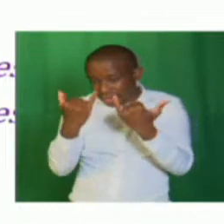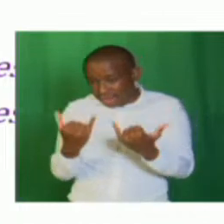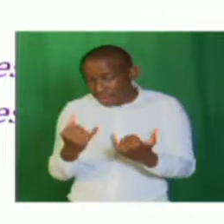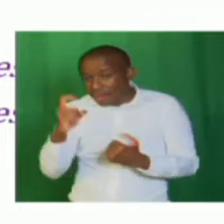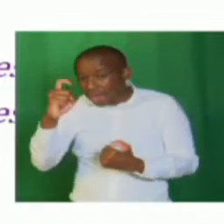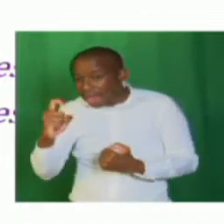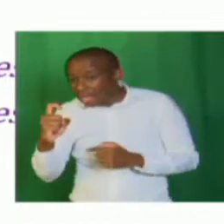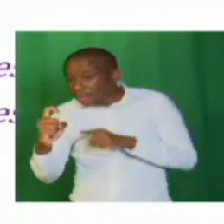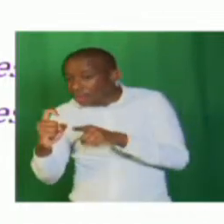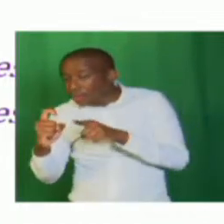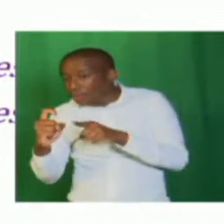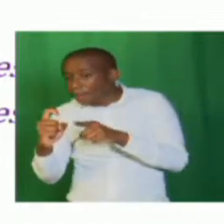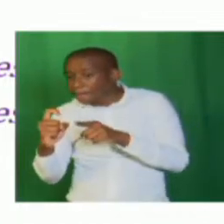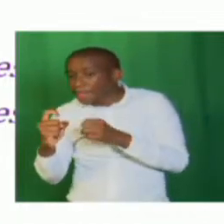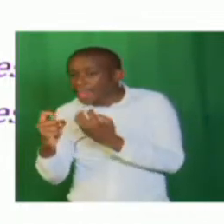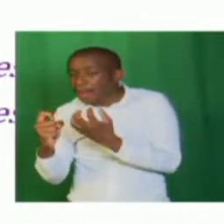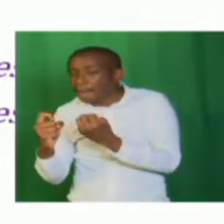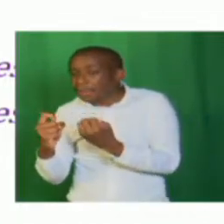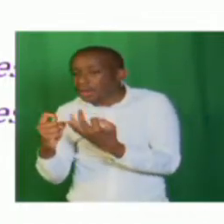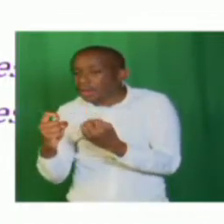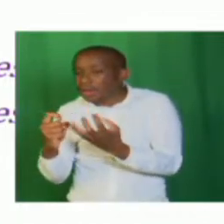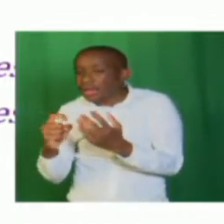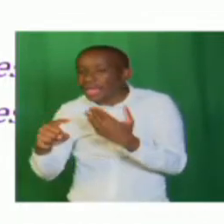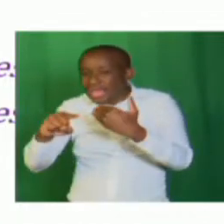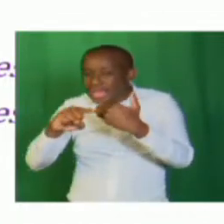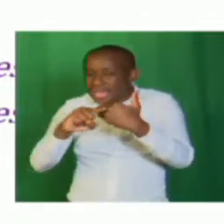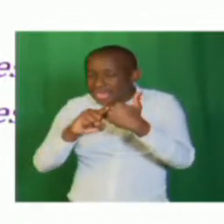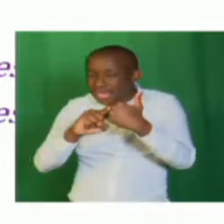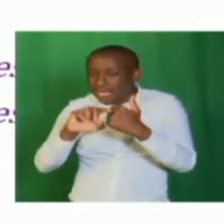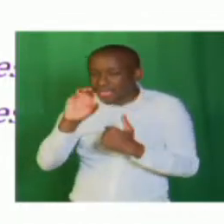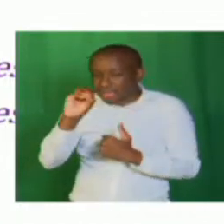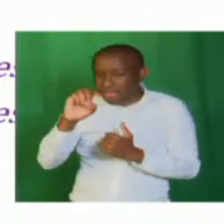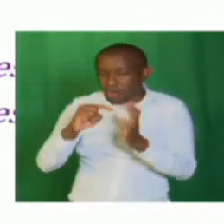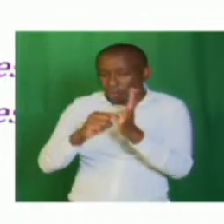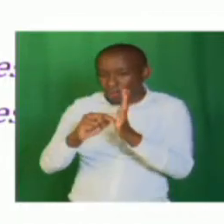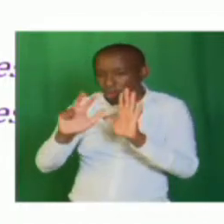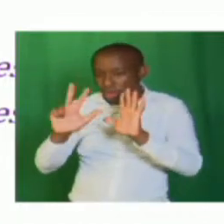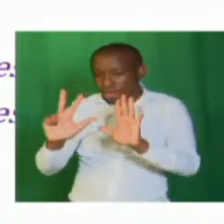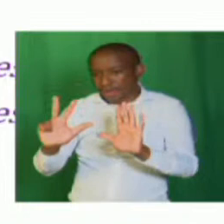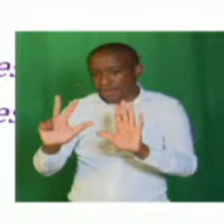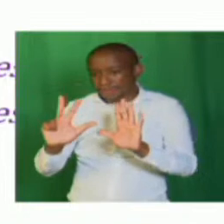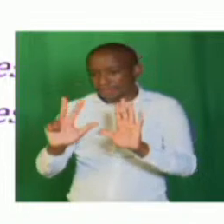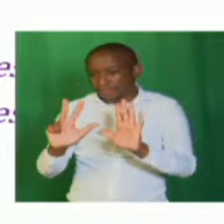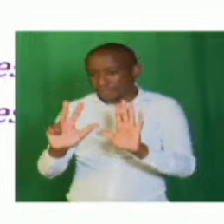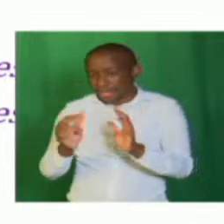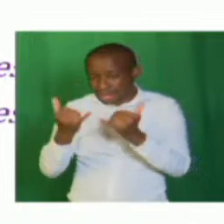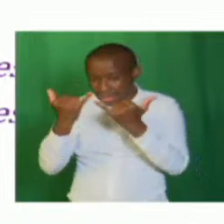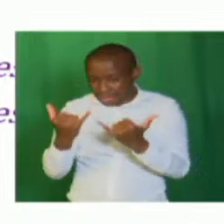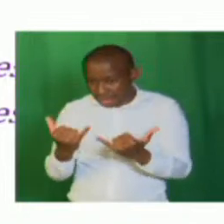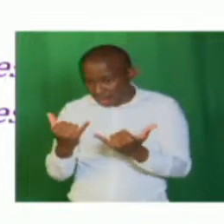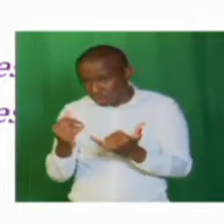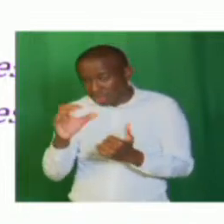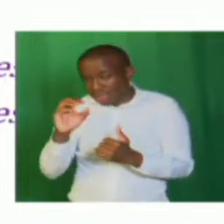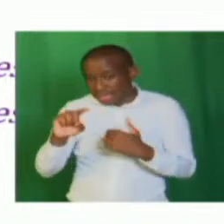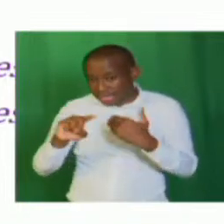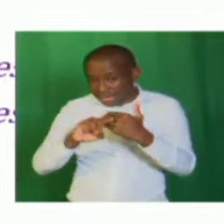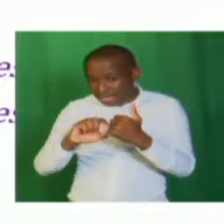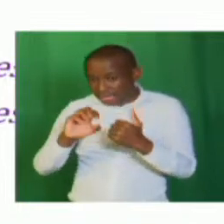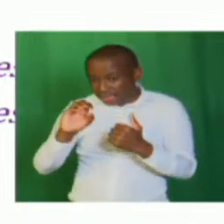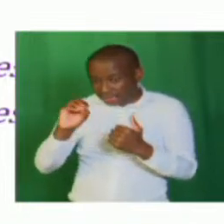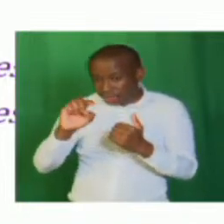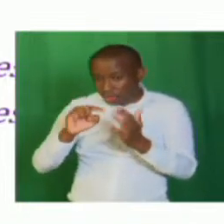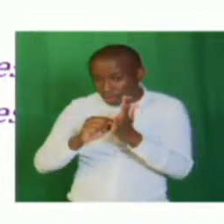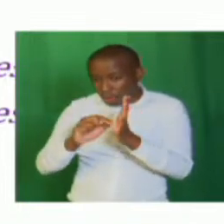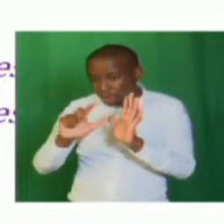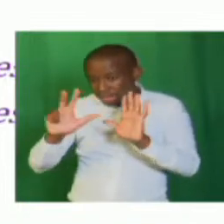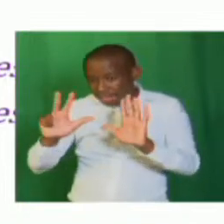of x, which in this case is negative 0.8. So divided by negative 0.8 on